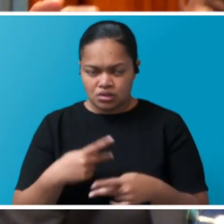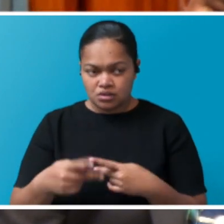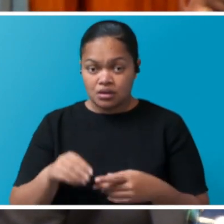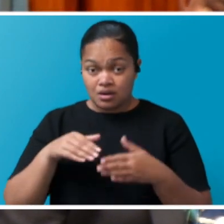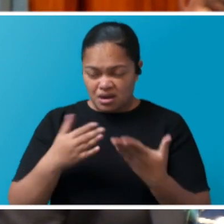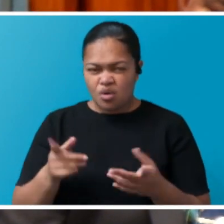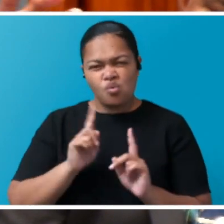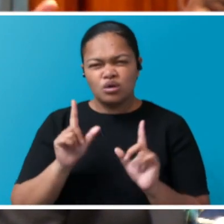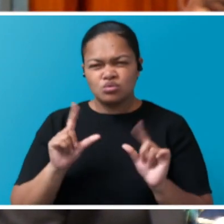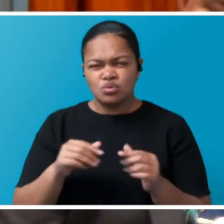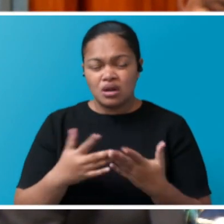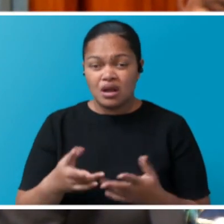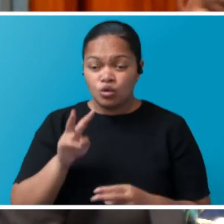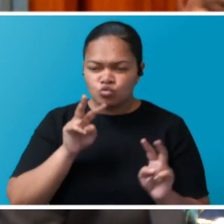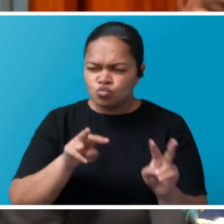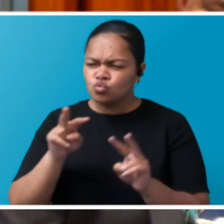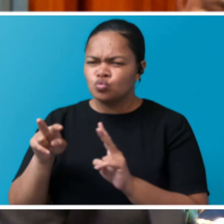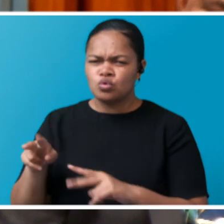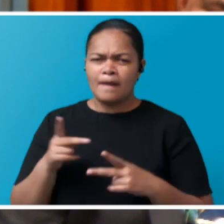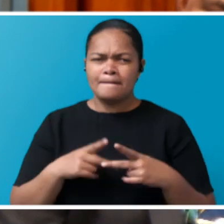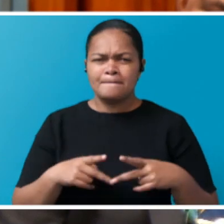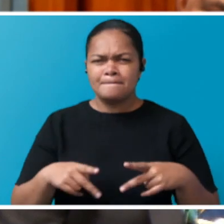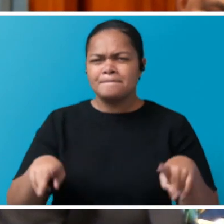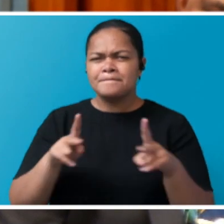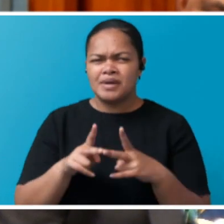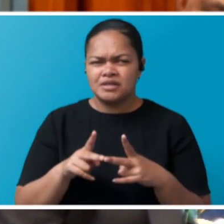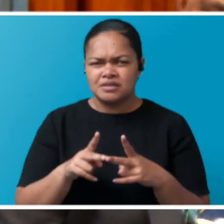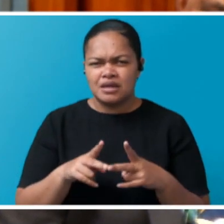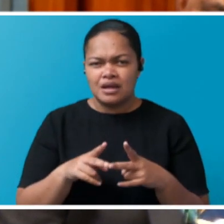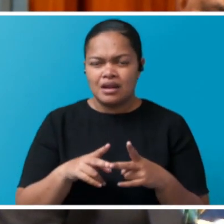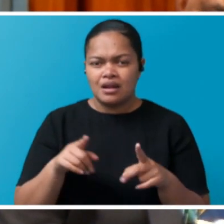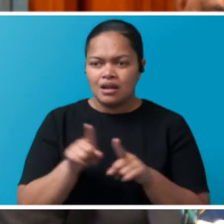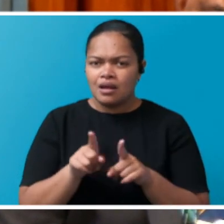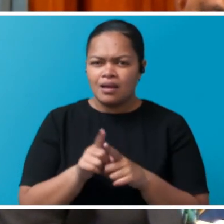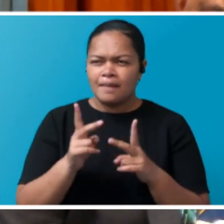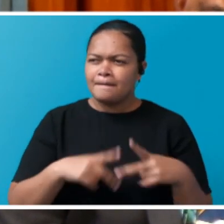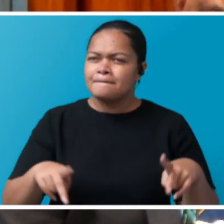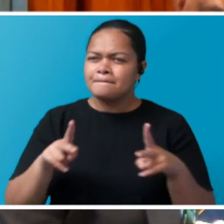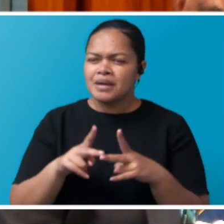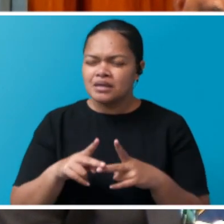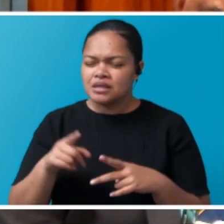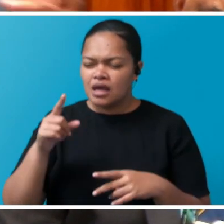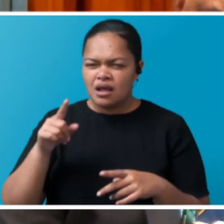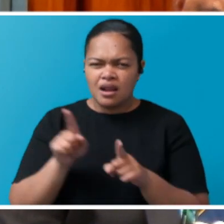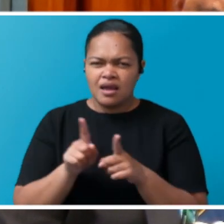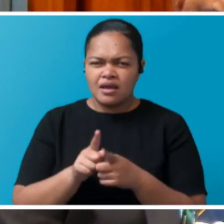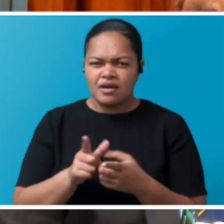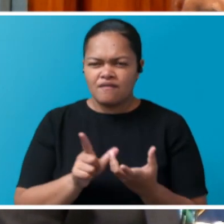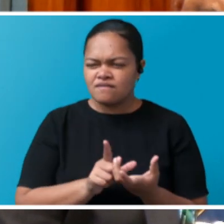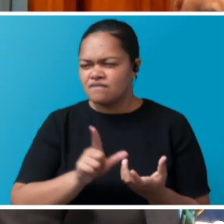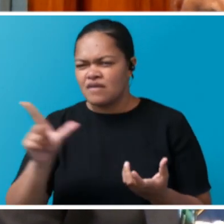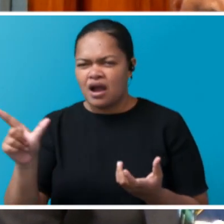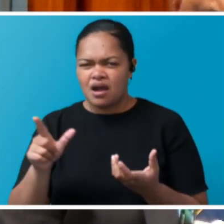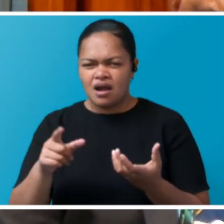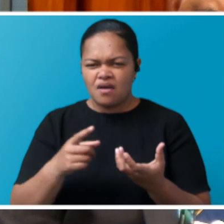for areas, good areas, ideal locations that's far from creek, that's far from settlements,